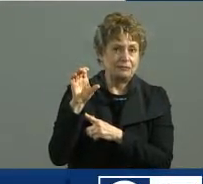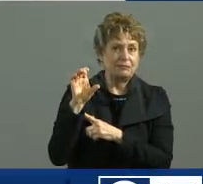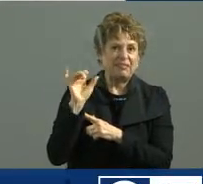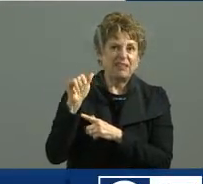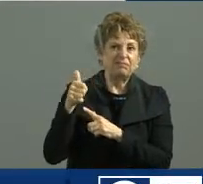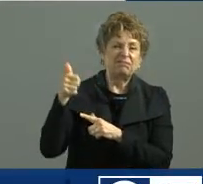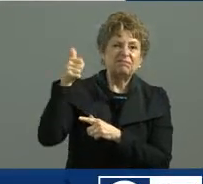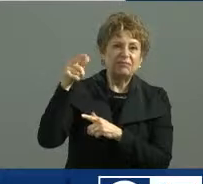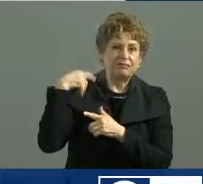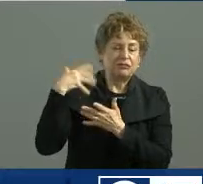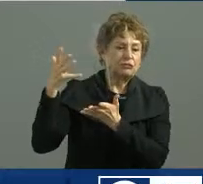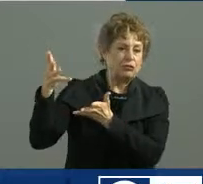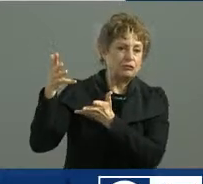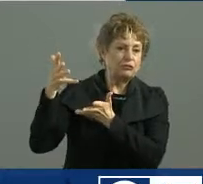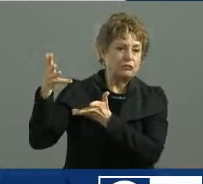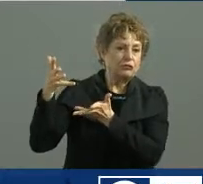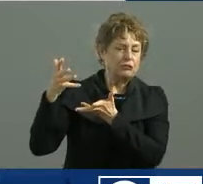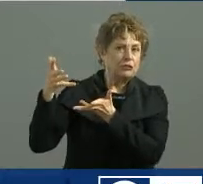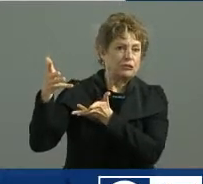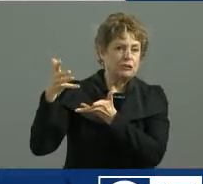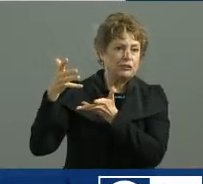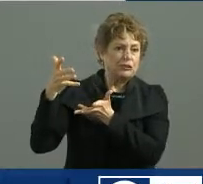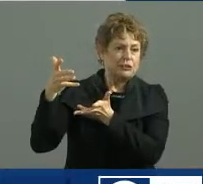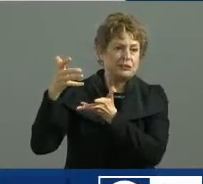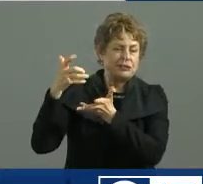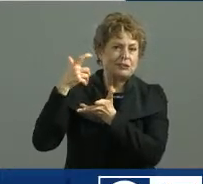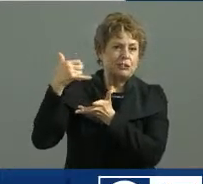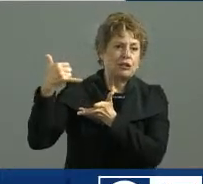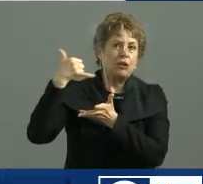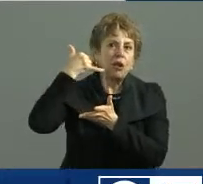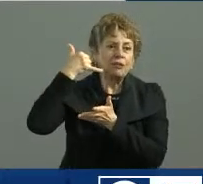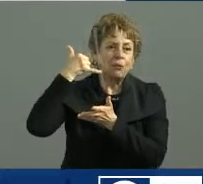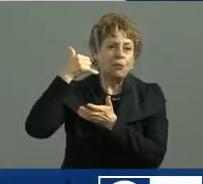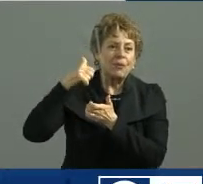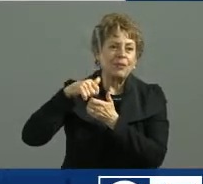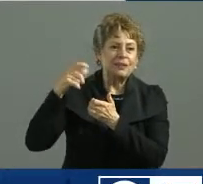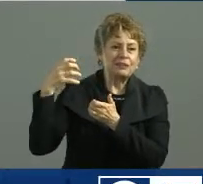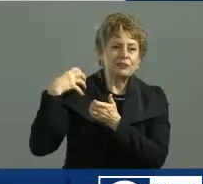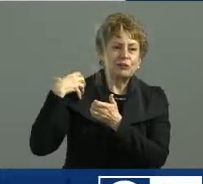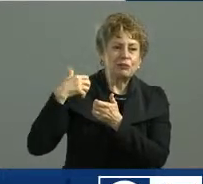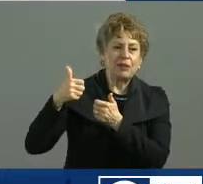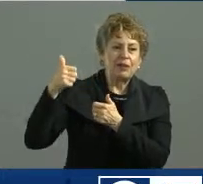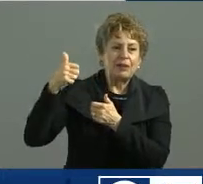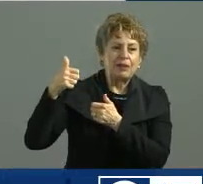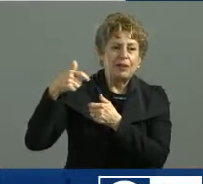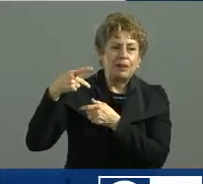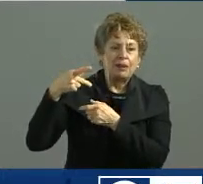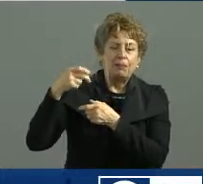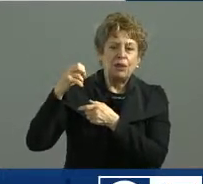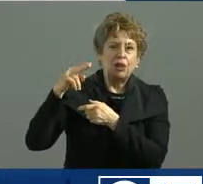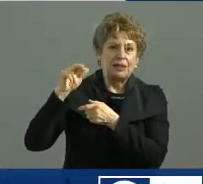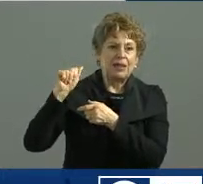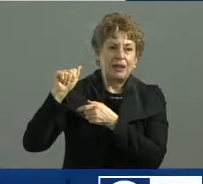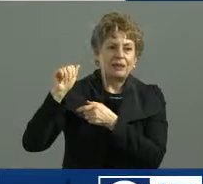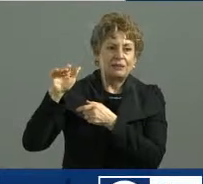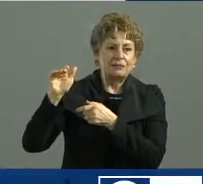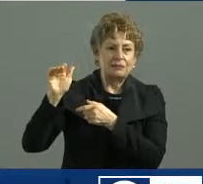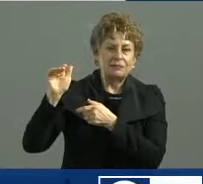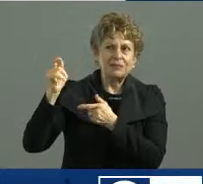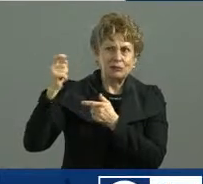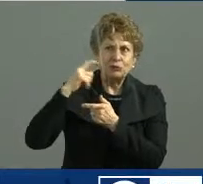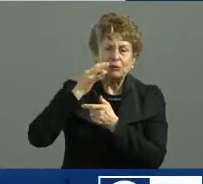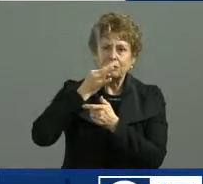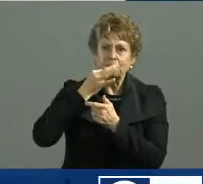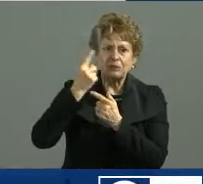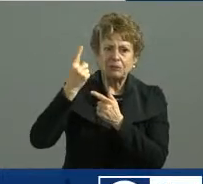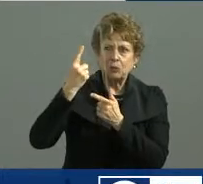ago that I was on a call with General Perna, and there's one scheduled coming up. In that questionnaire, was